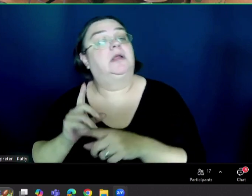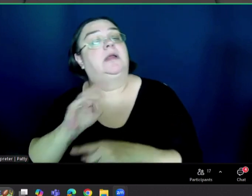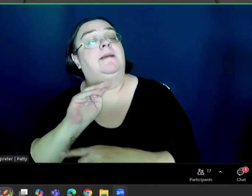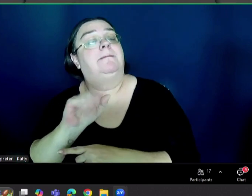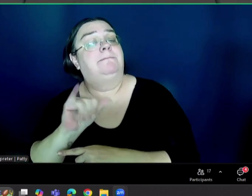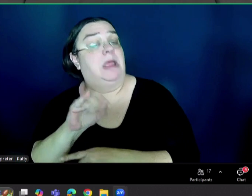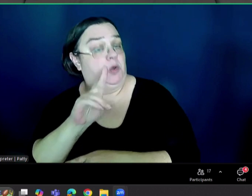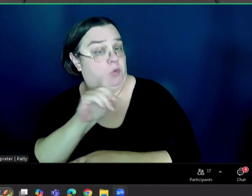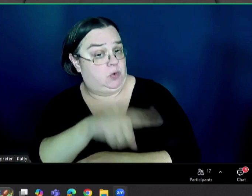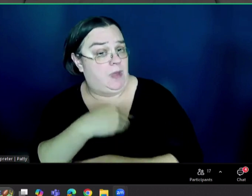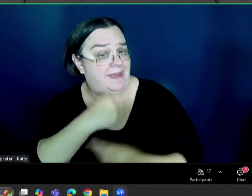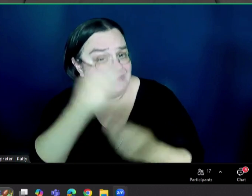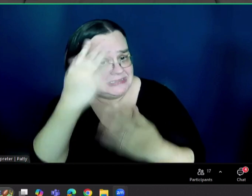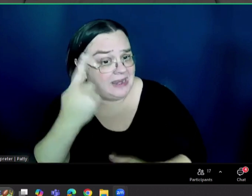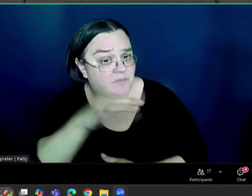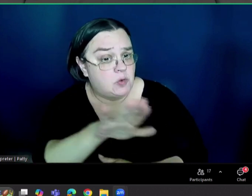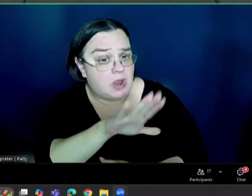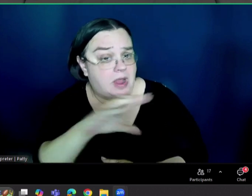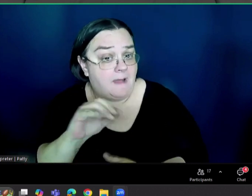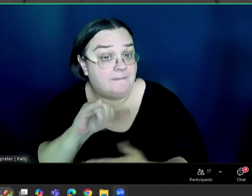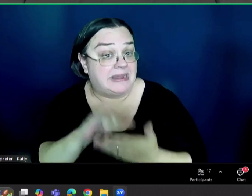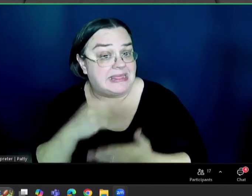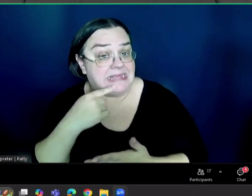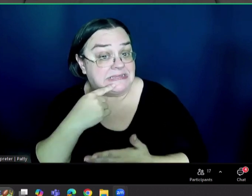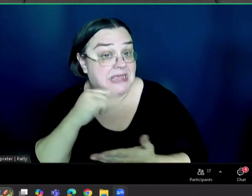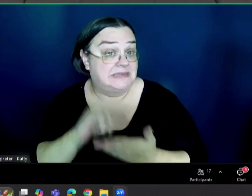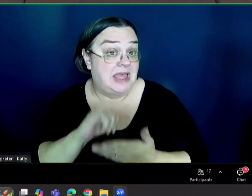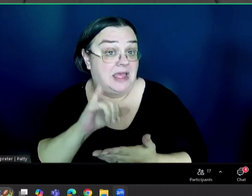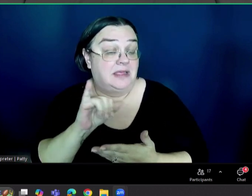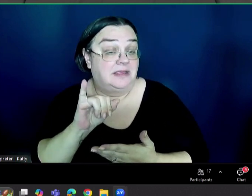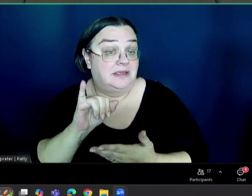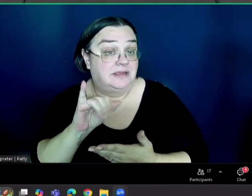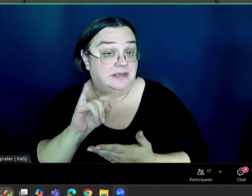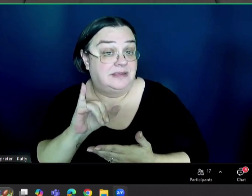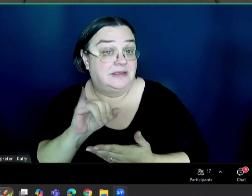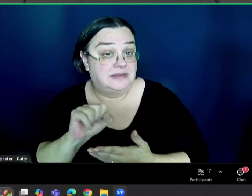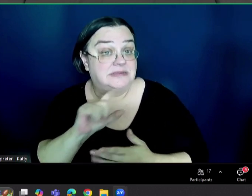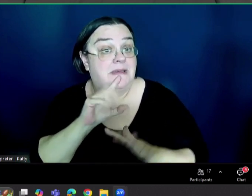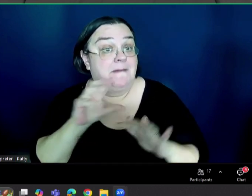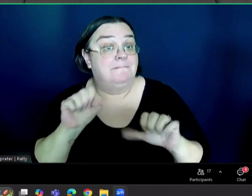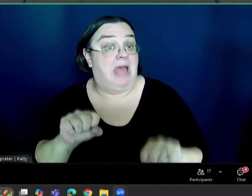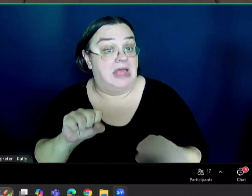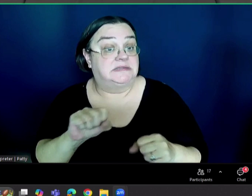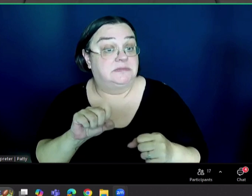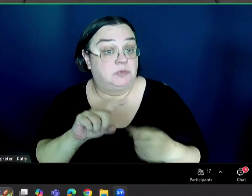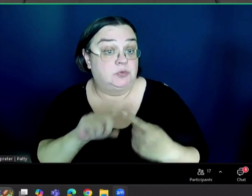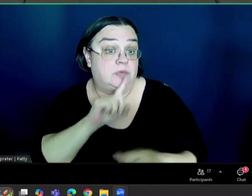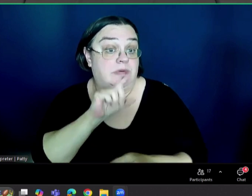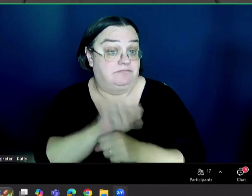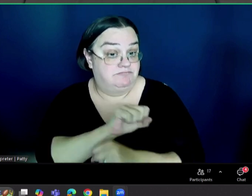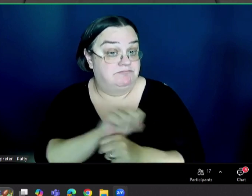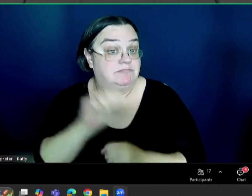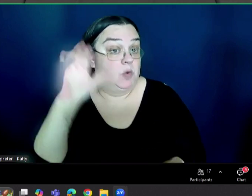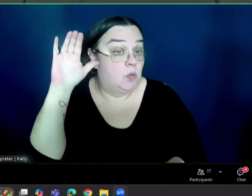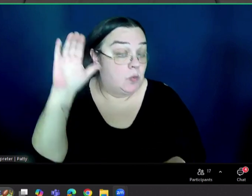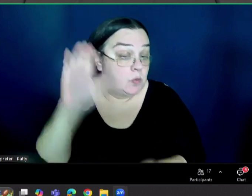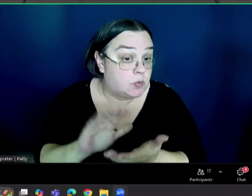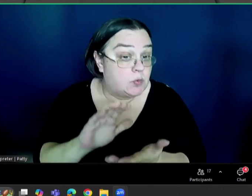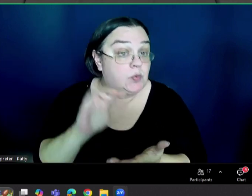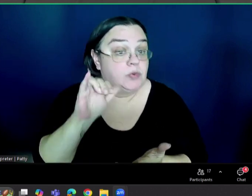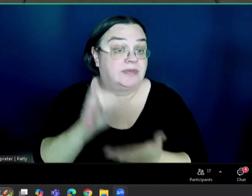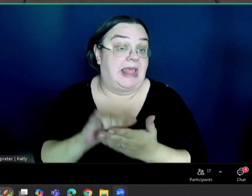your company that indicates that it is possible to actually reduce the infractions? Or